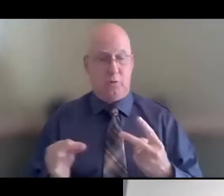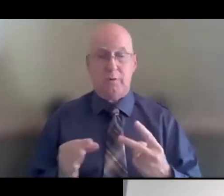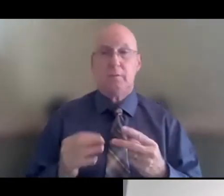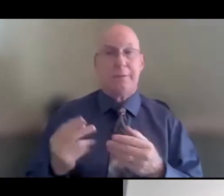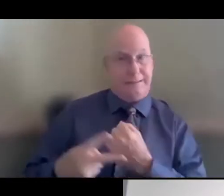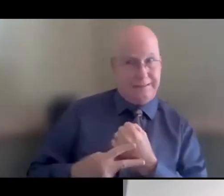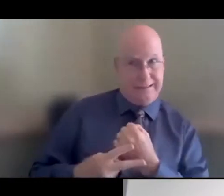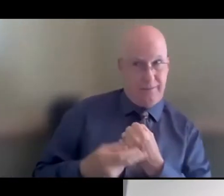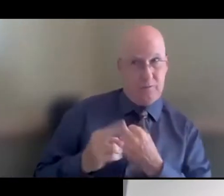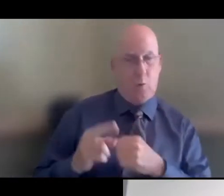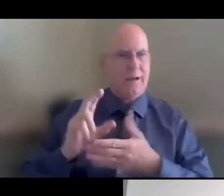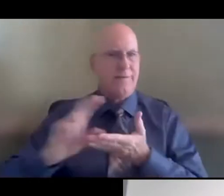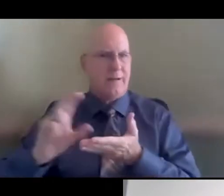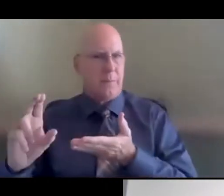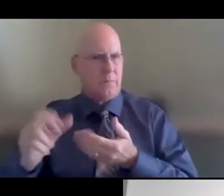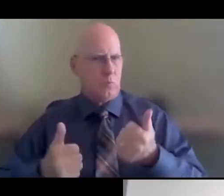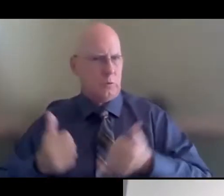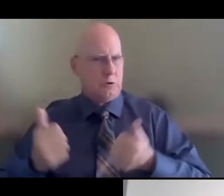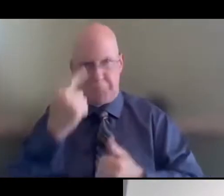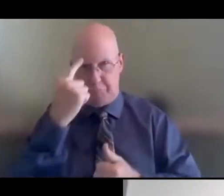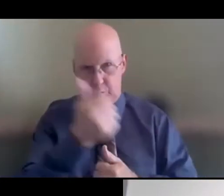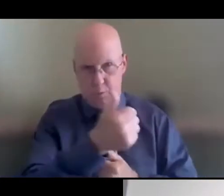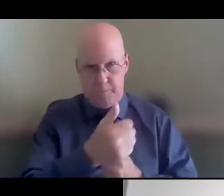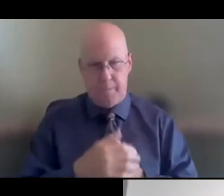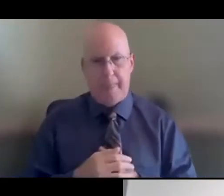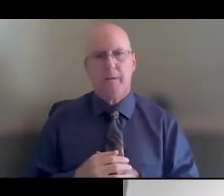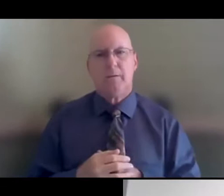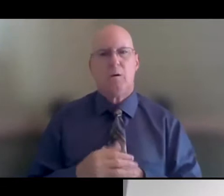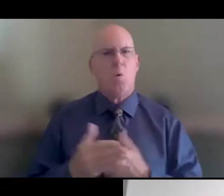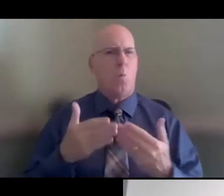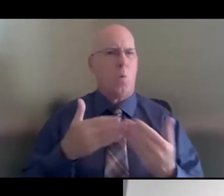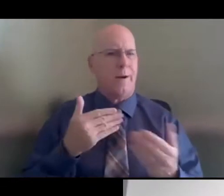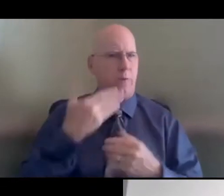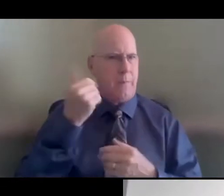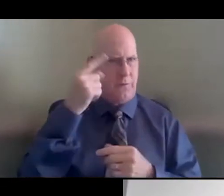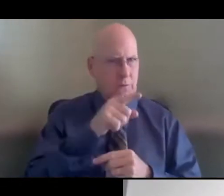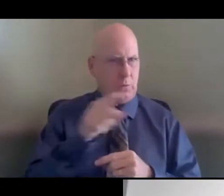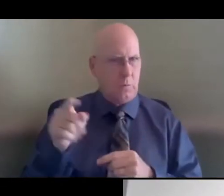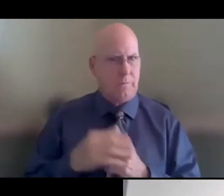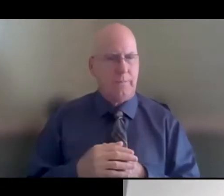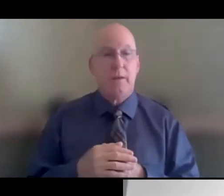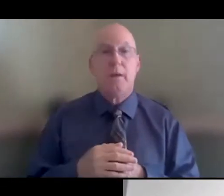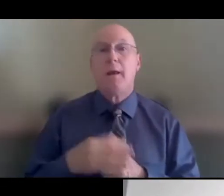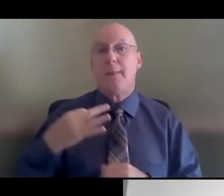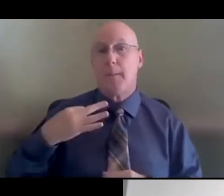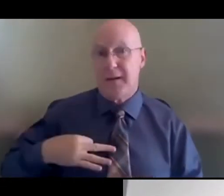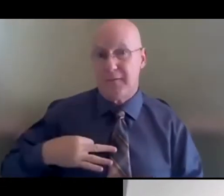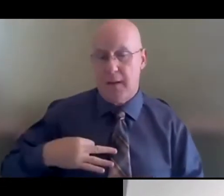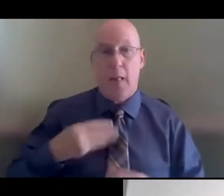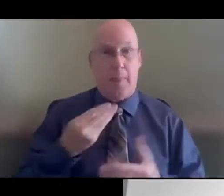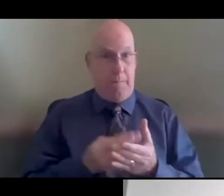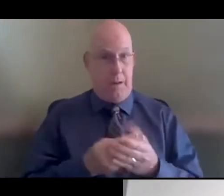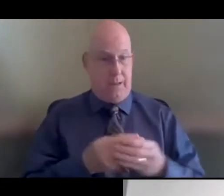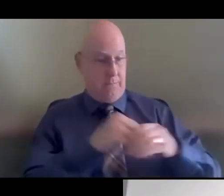flexibility to use it how they see fit. And the great thing is, one of those key advantages is that the money in the ABLE account and